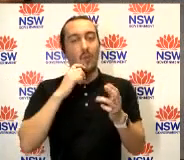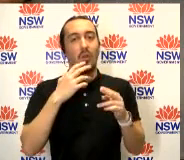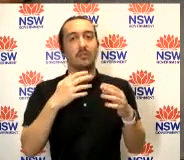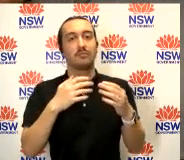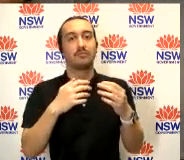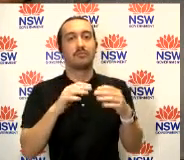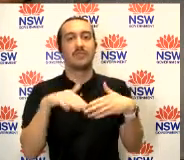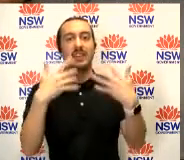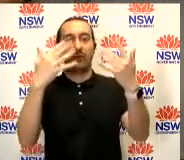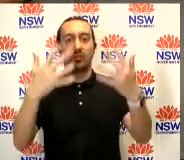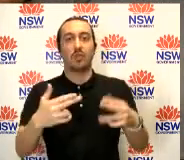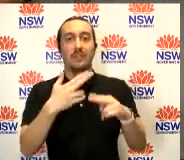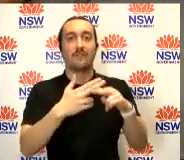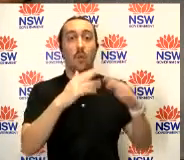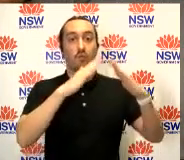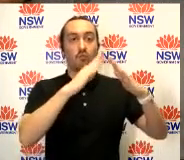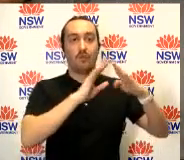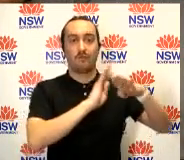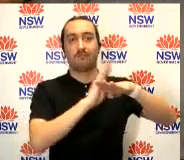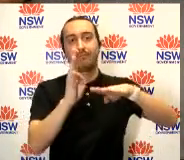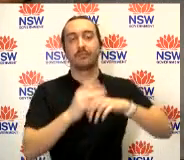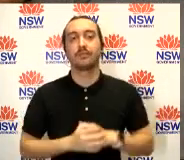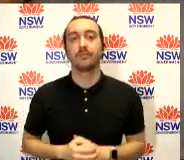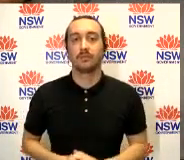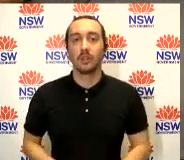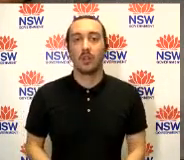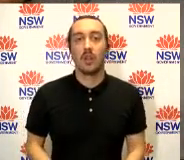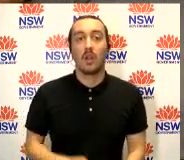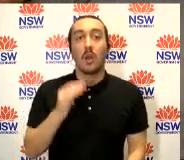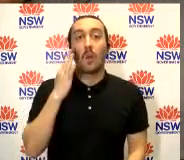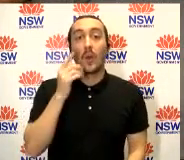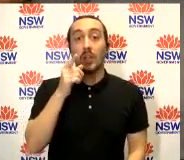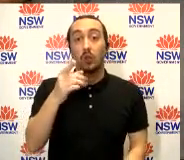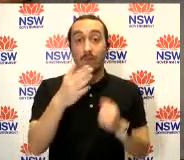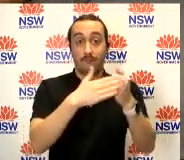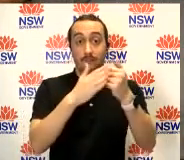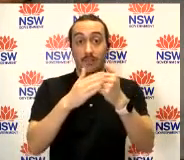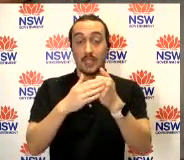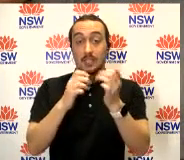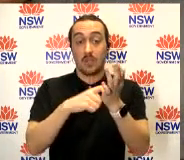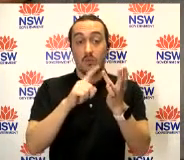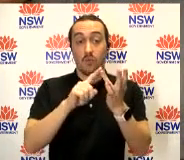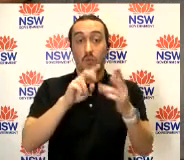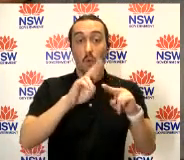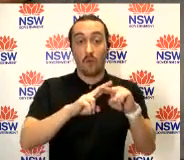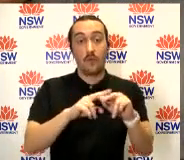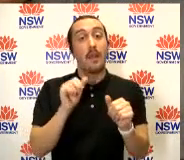a roof, are you better off setting up with a full scaffold system?